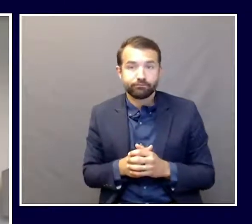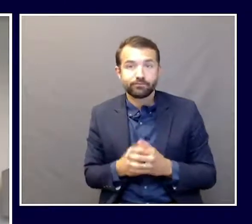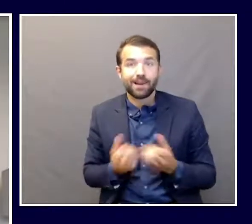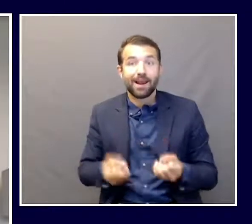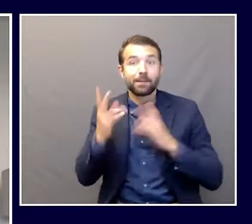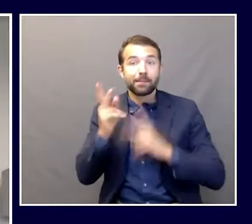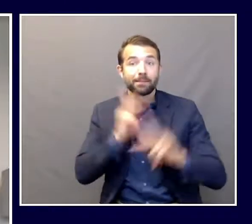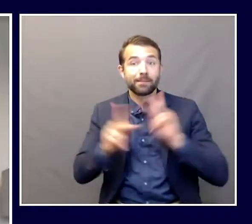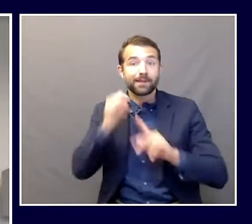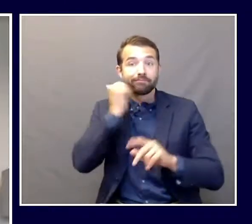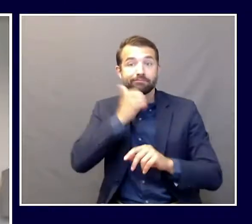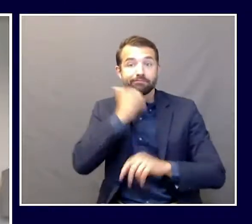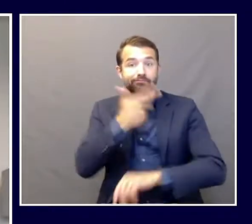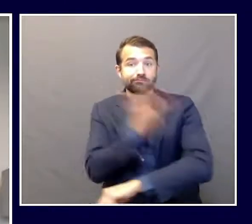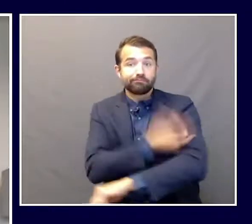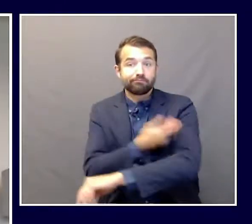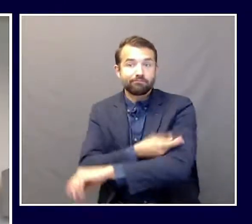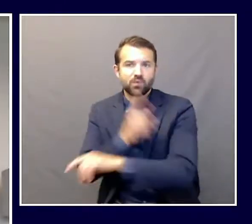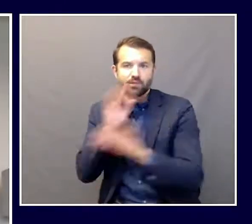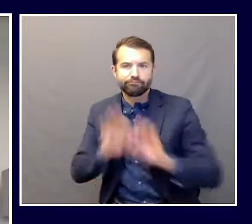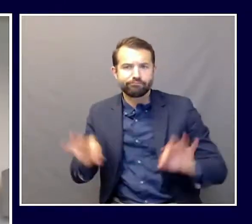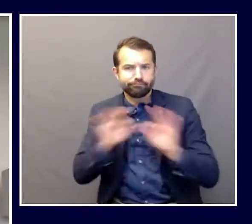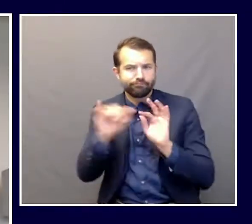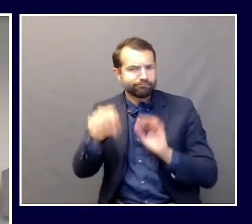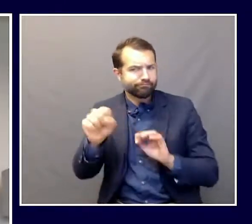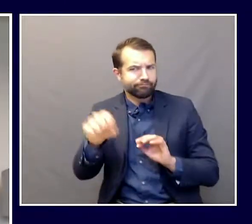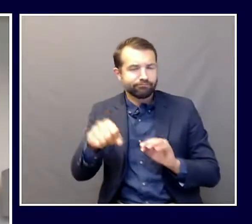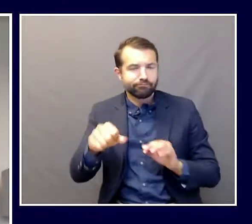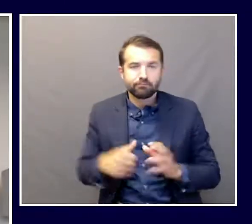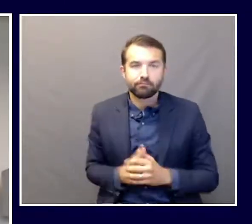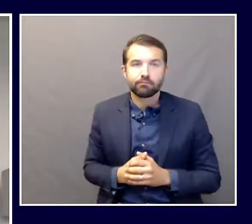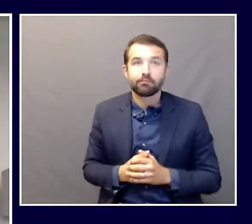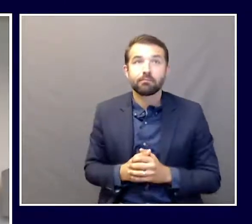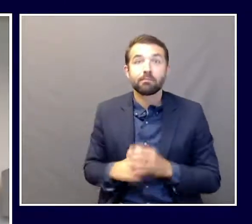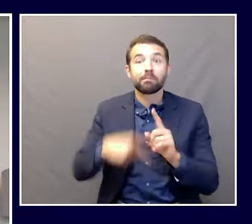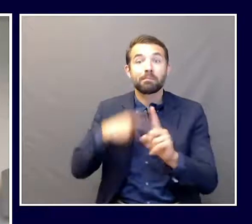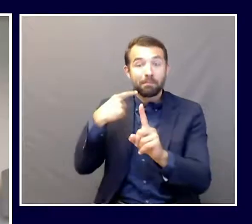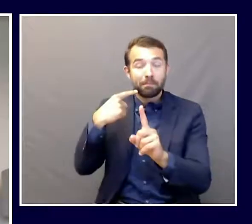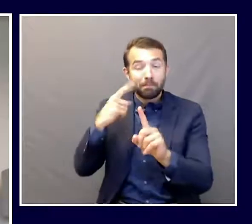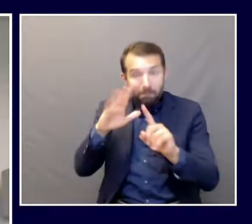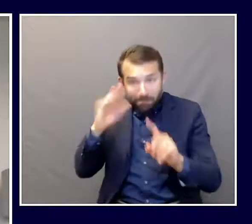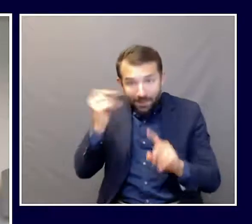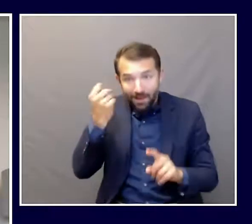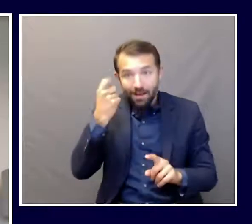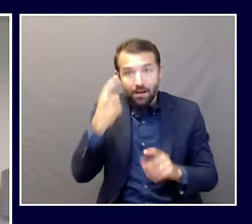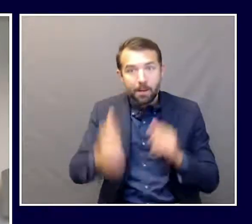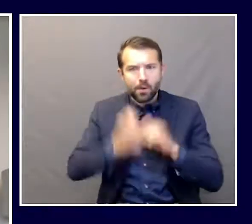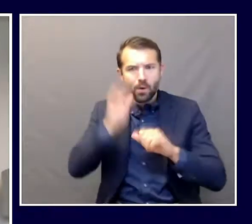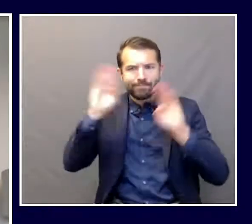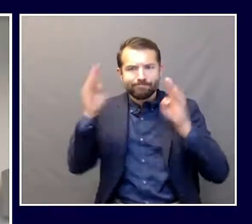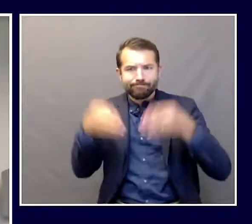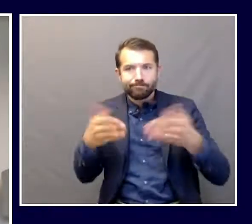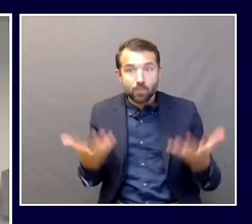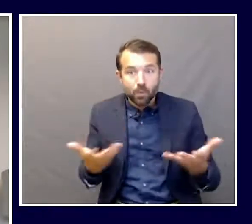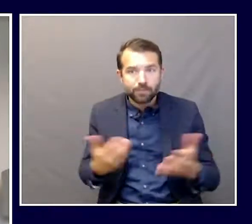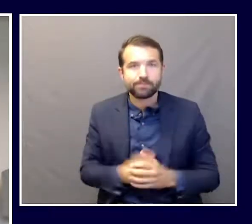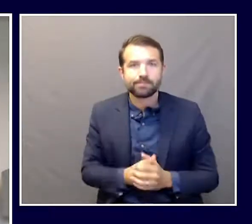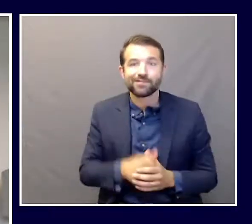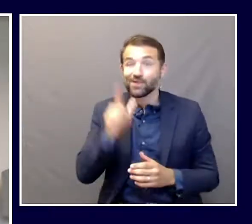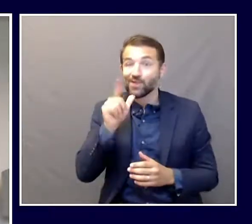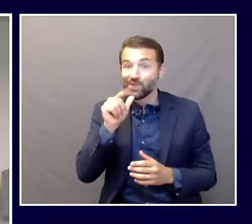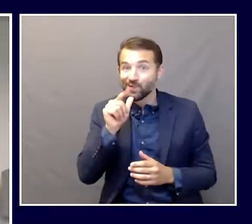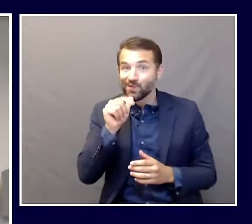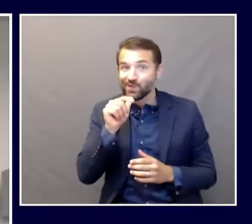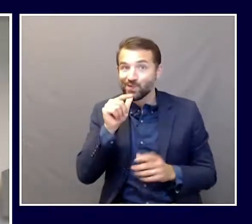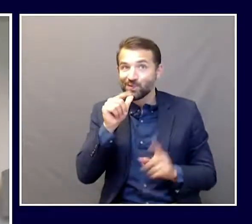matters, but it's less about the number and more about who are those folks. And if these are folks who, again, may have previously